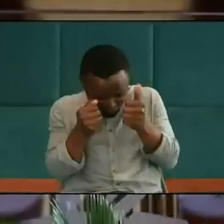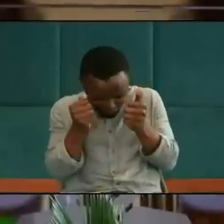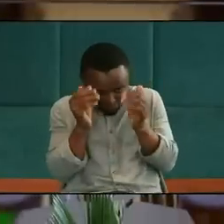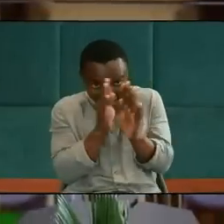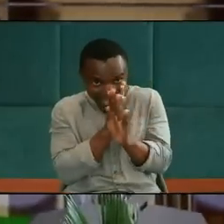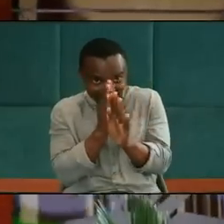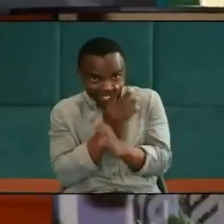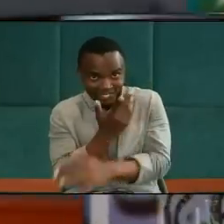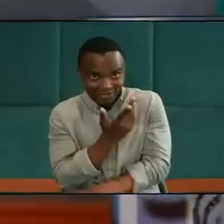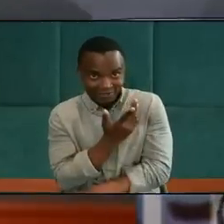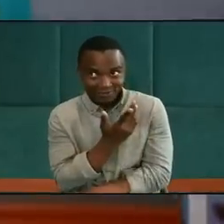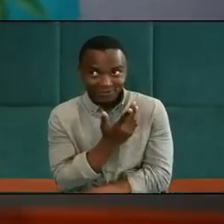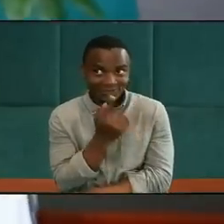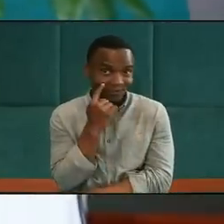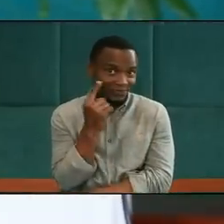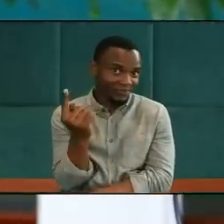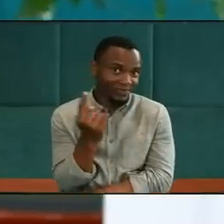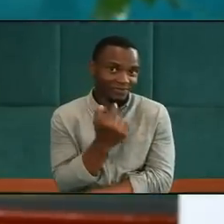You know, man.